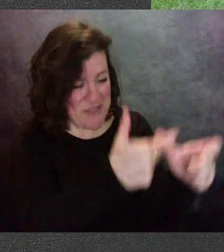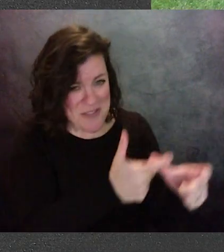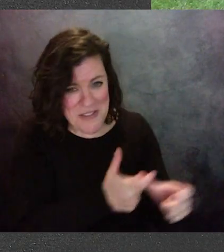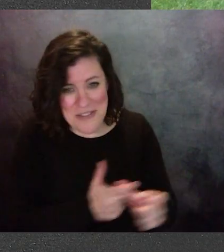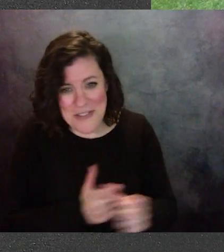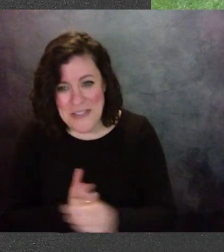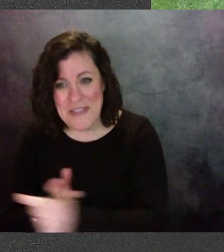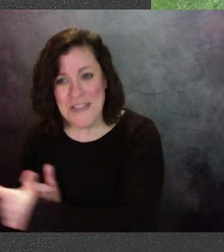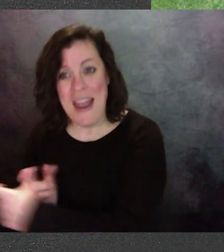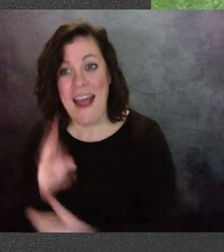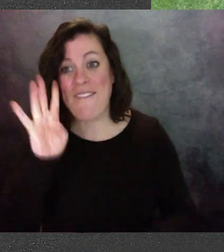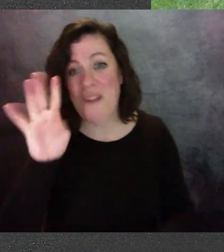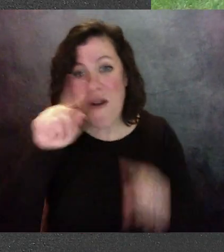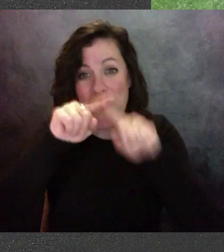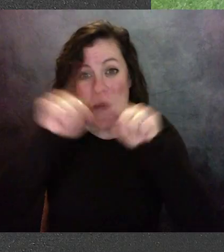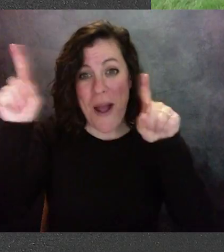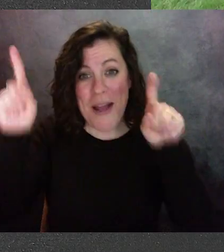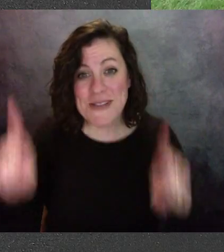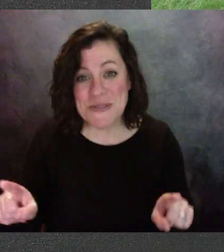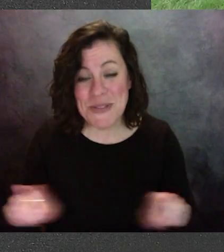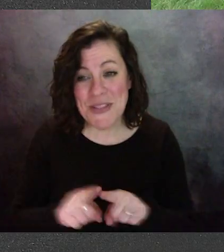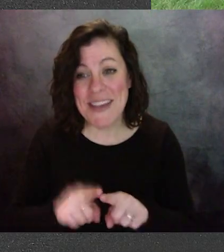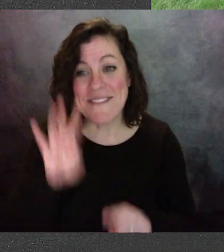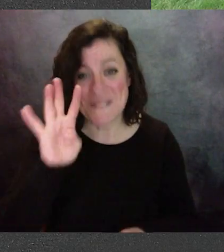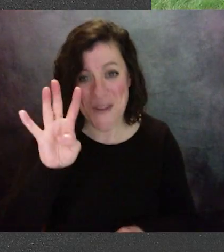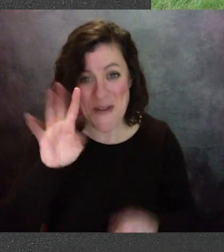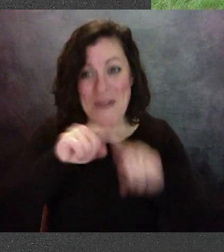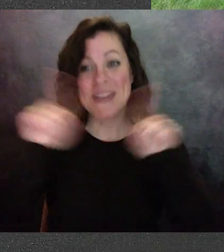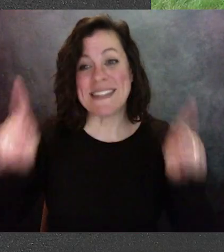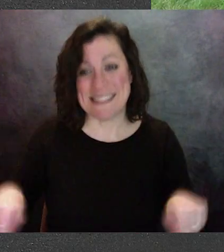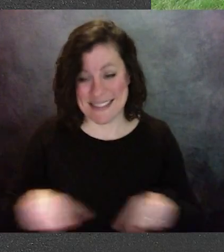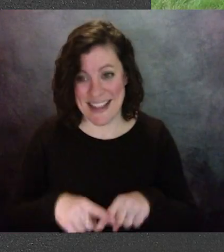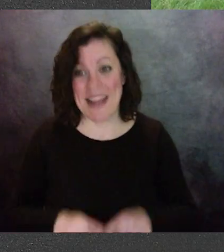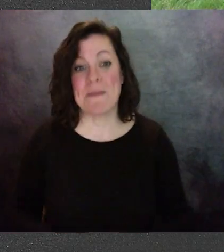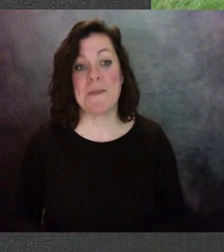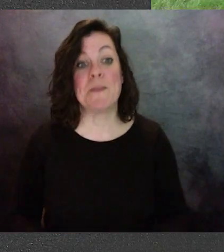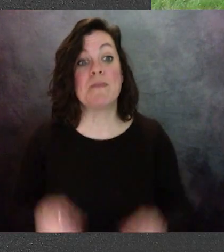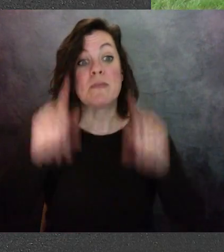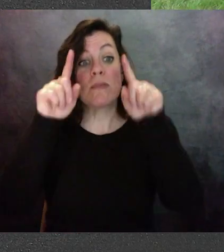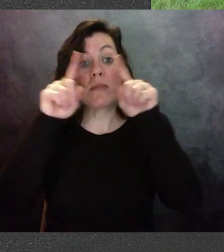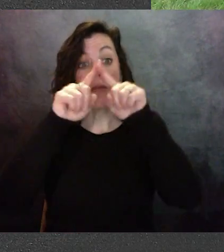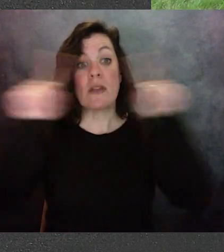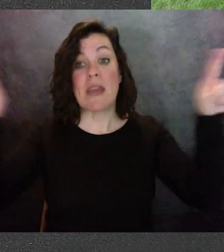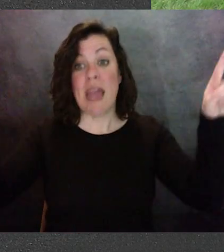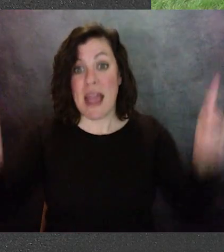A square, woohoo! A rectangle has 4 sides too.